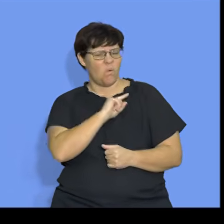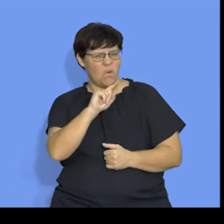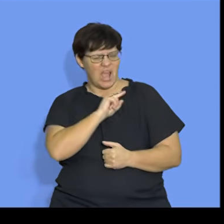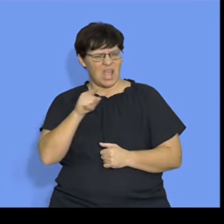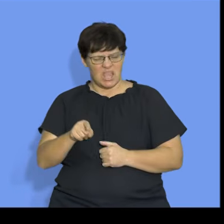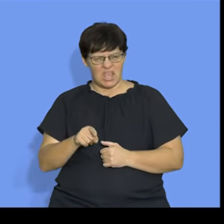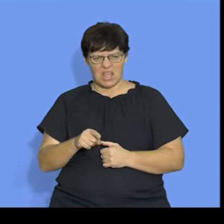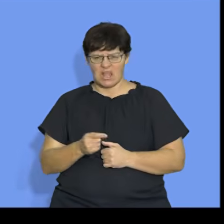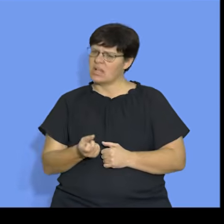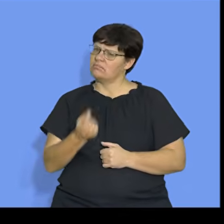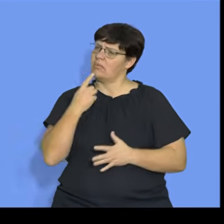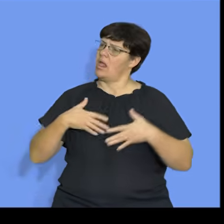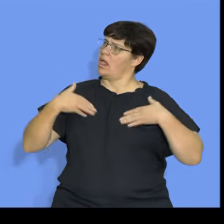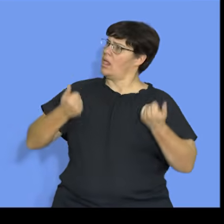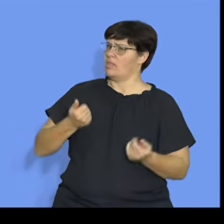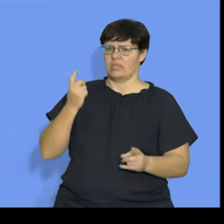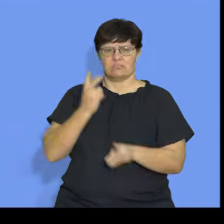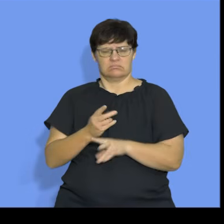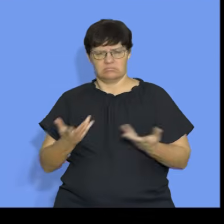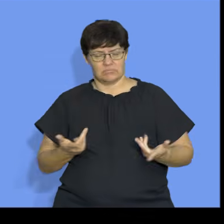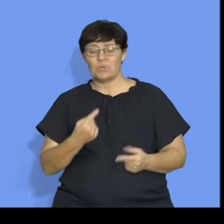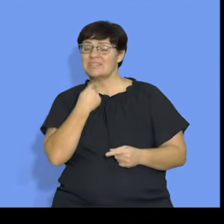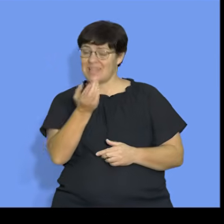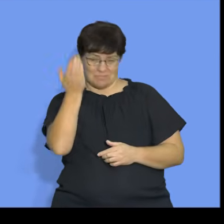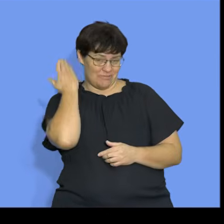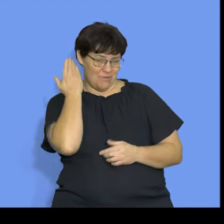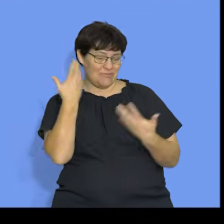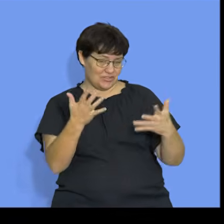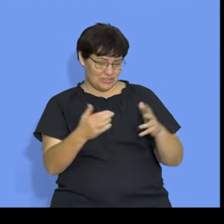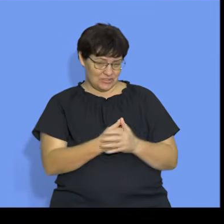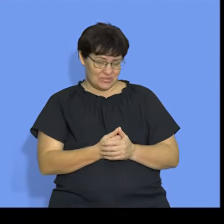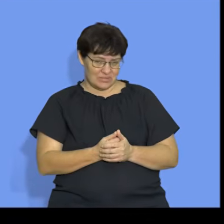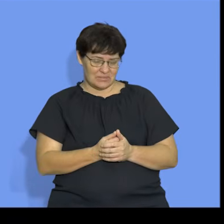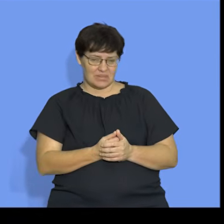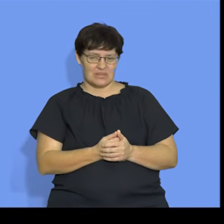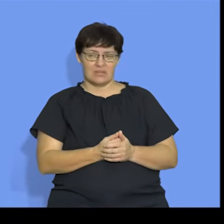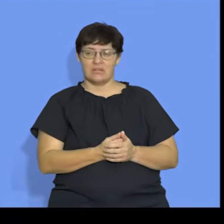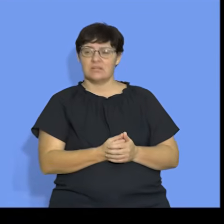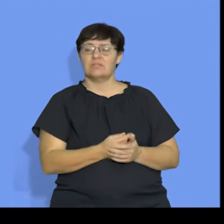think this is the case? We spoke about it earlier. We spoke about this